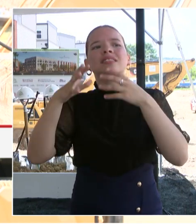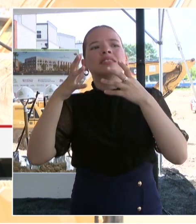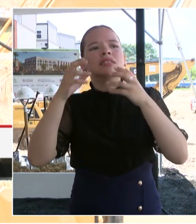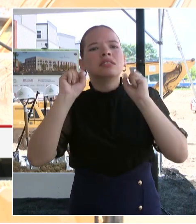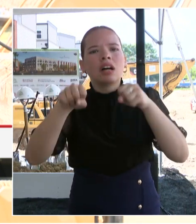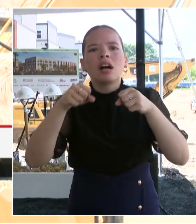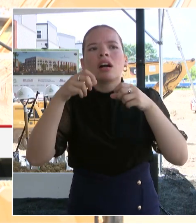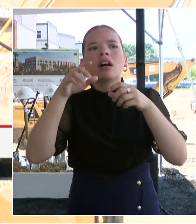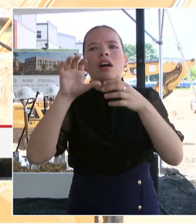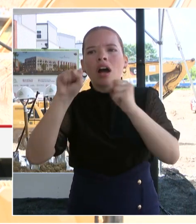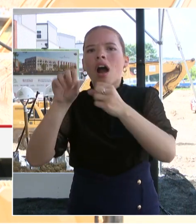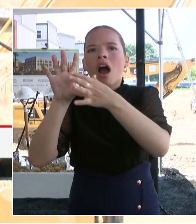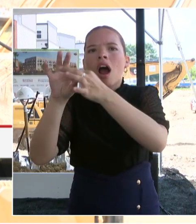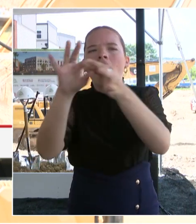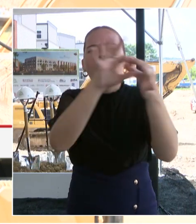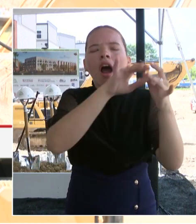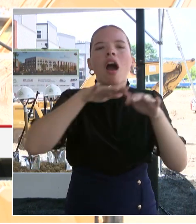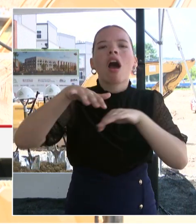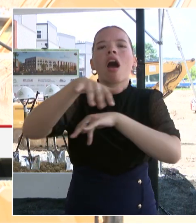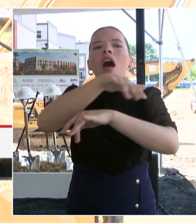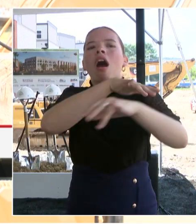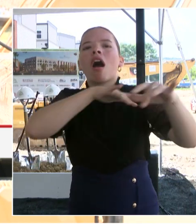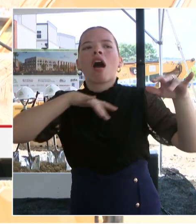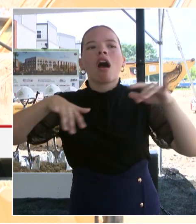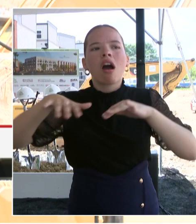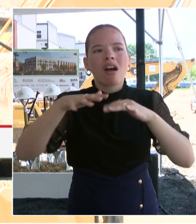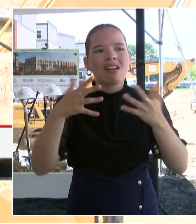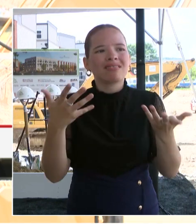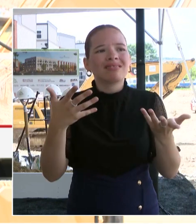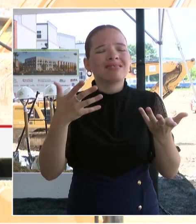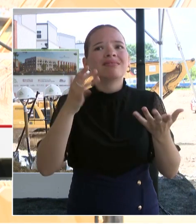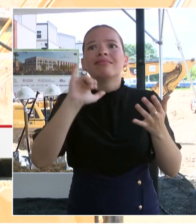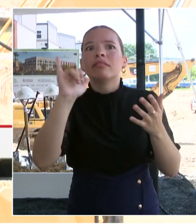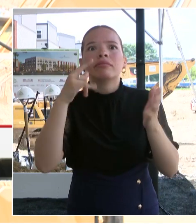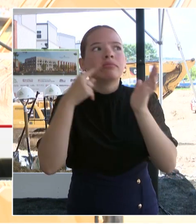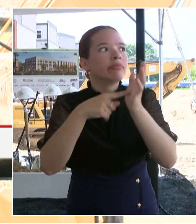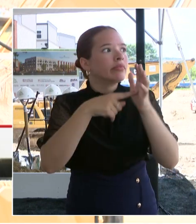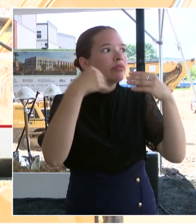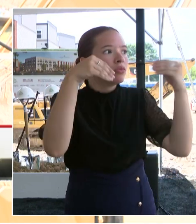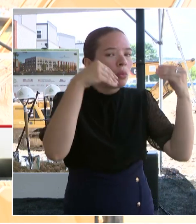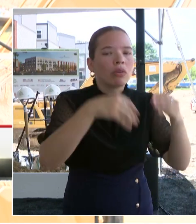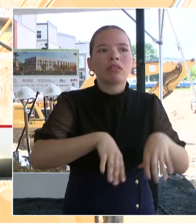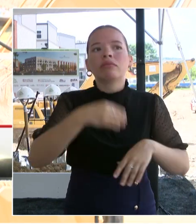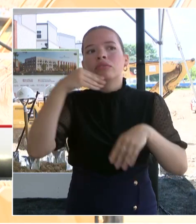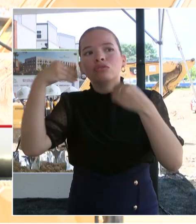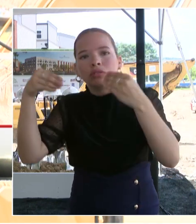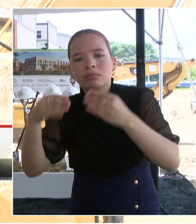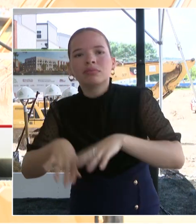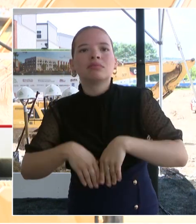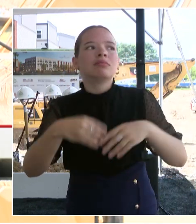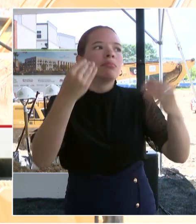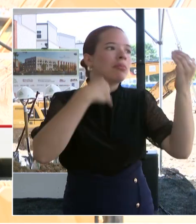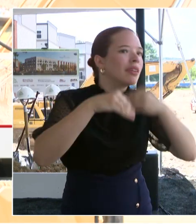system and groceries and other services that make this place an area of opportunity.